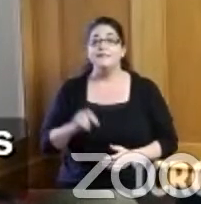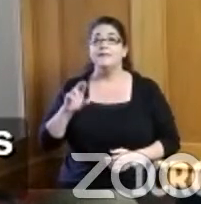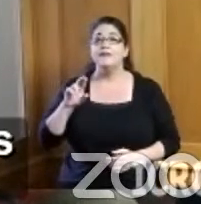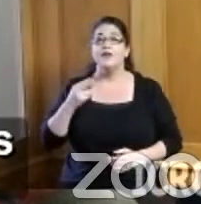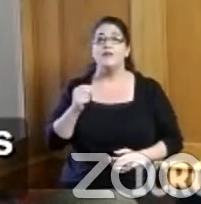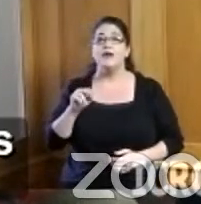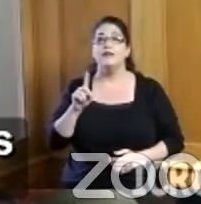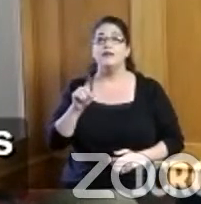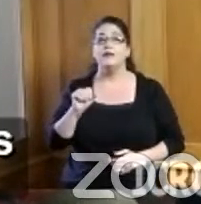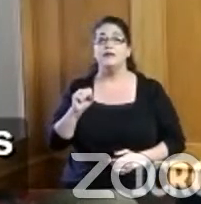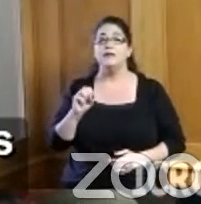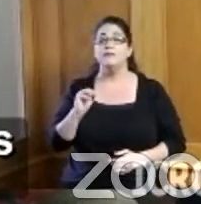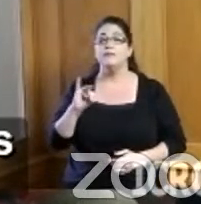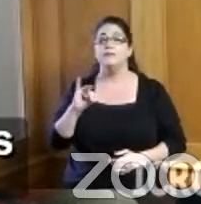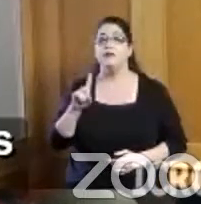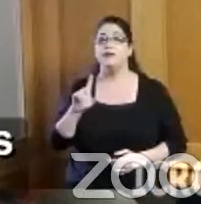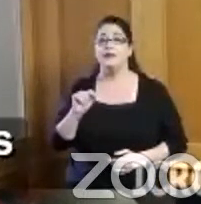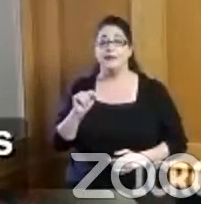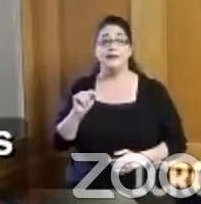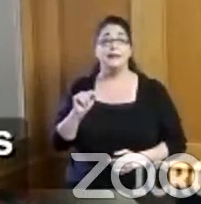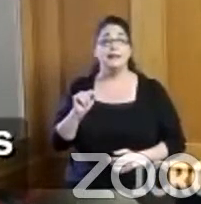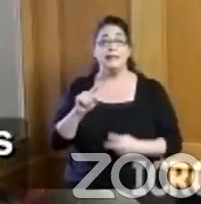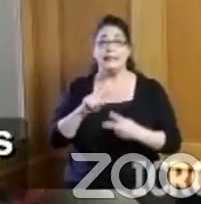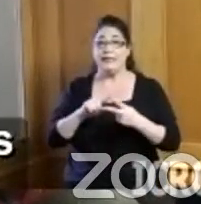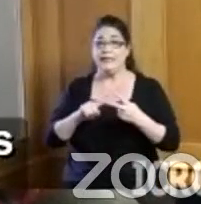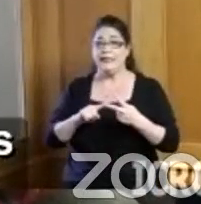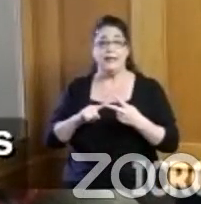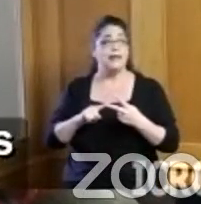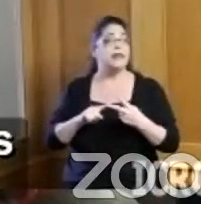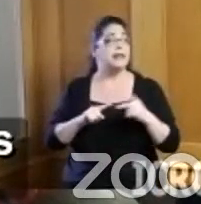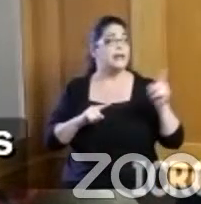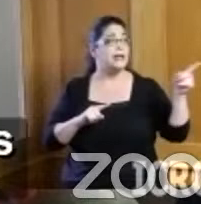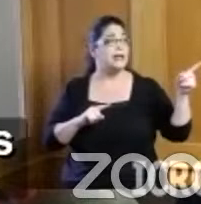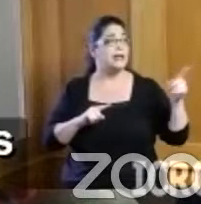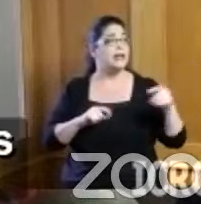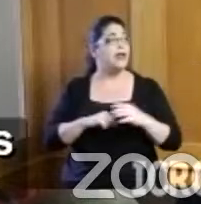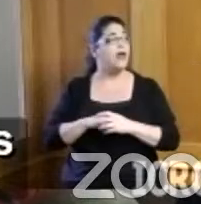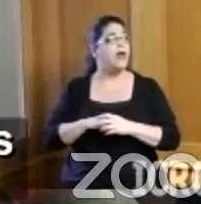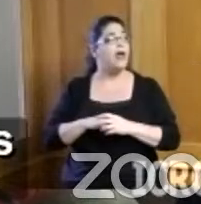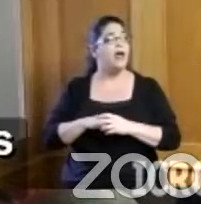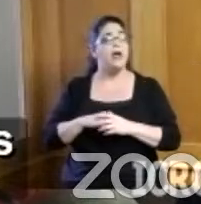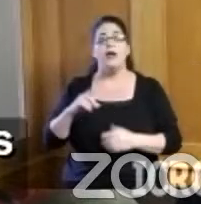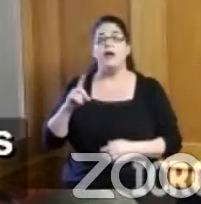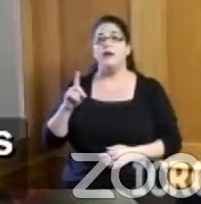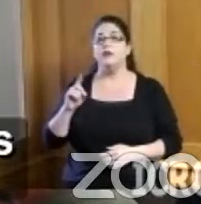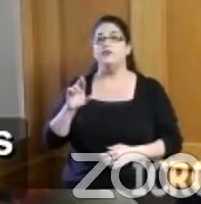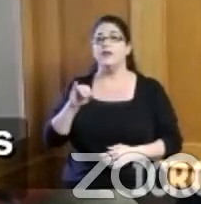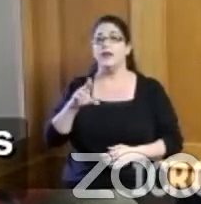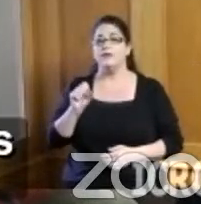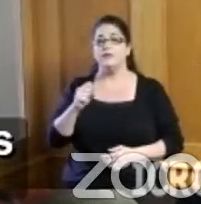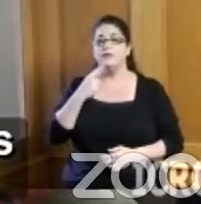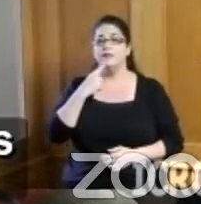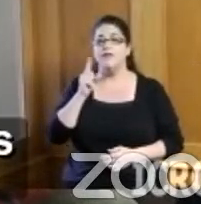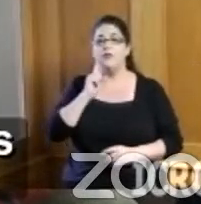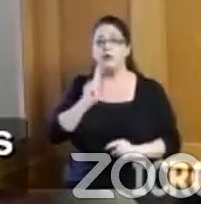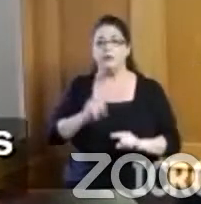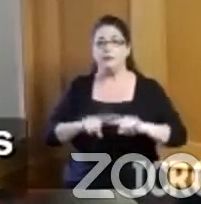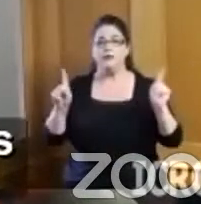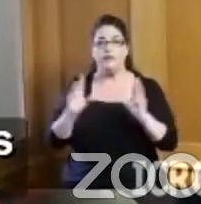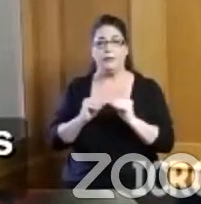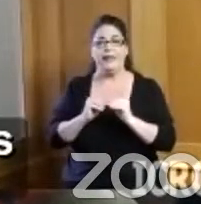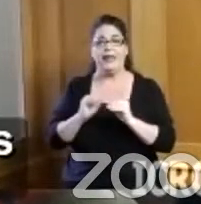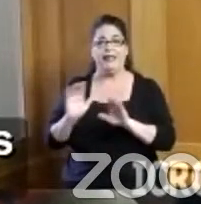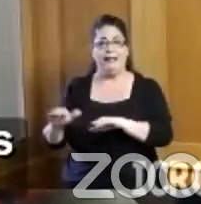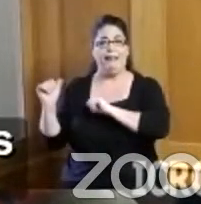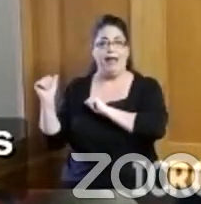Rhonda Schmid. Oh, yes, she's with him. There were a couple people here for a different hearing, and they left. I wonder if it's them. Okay,